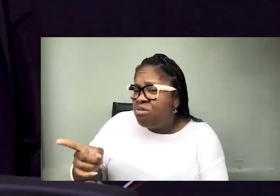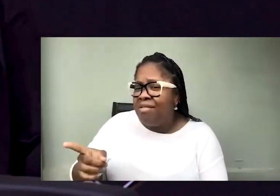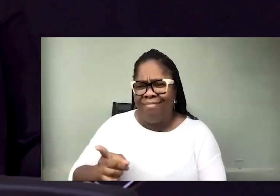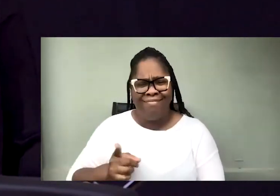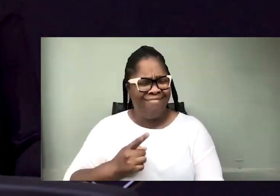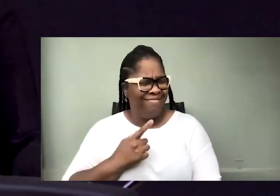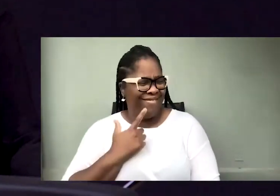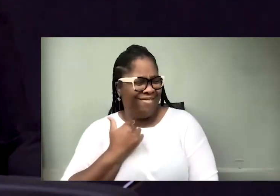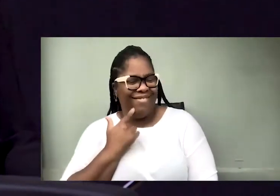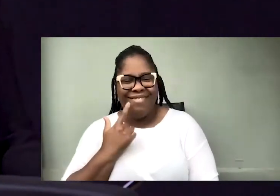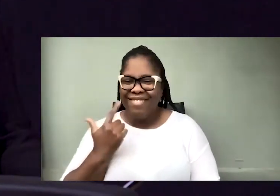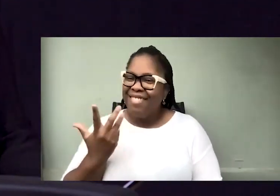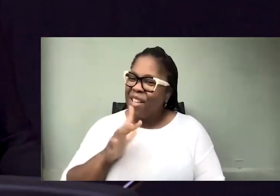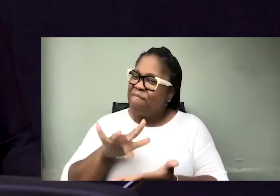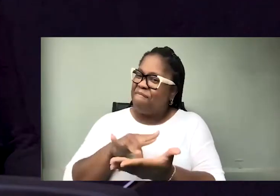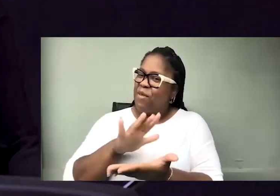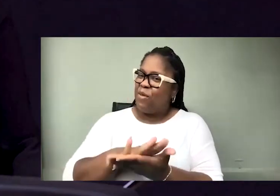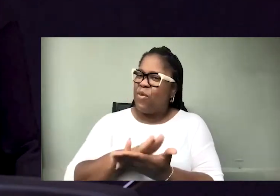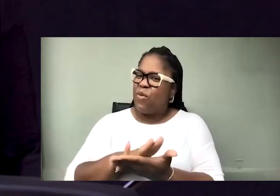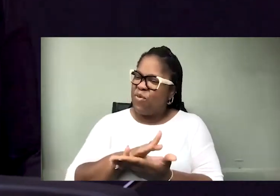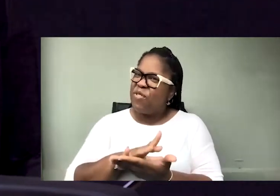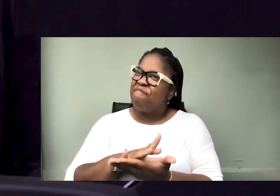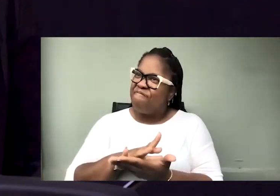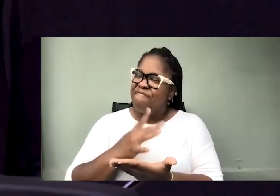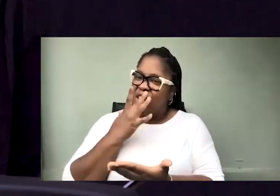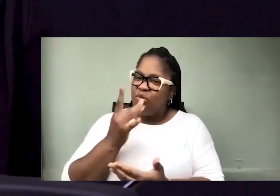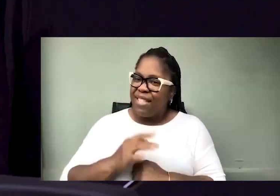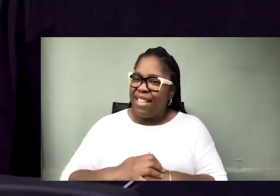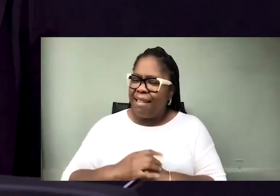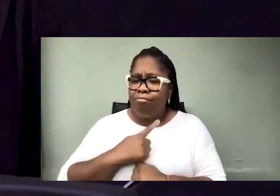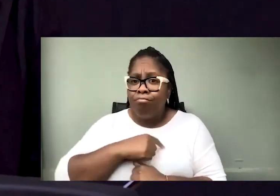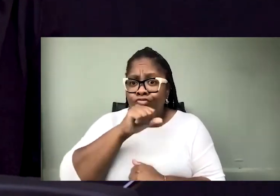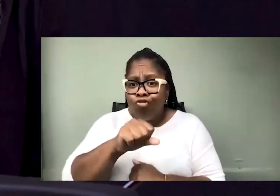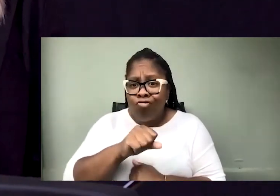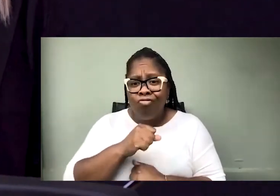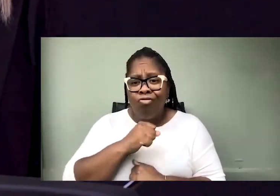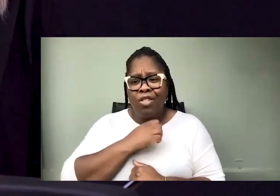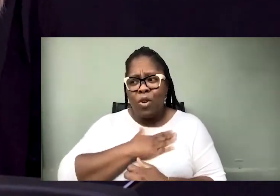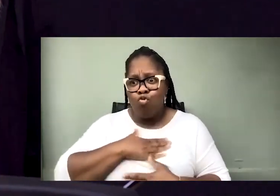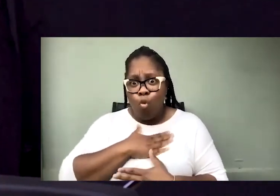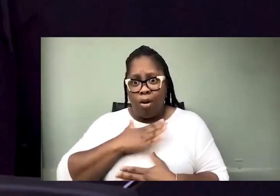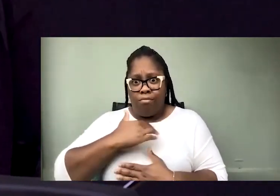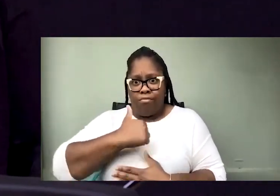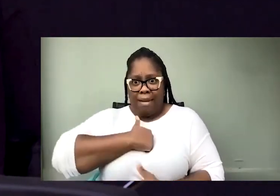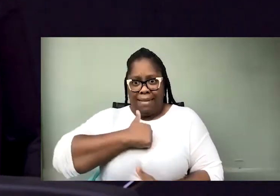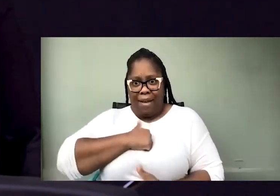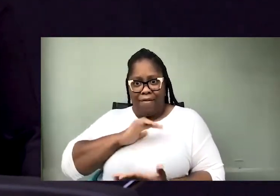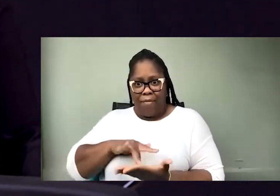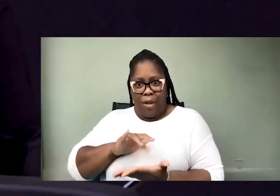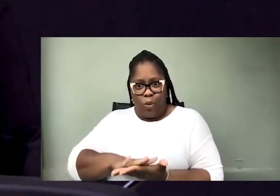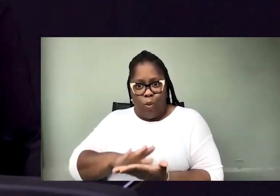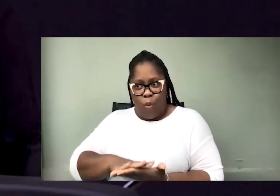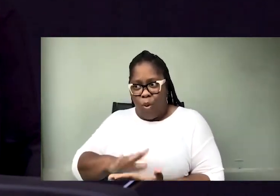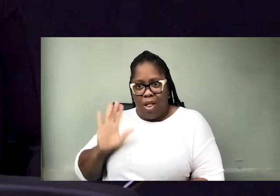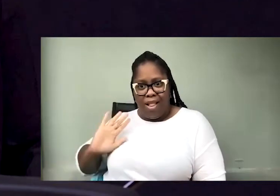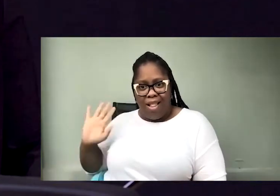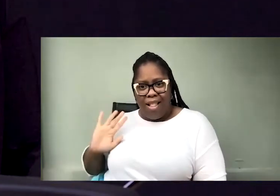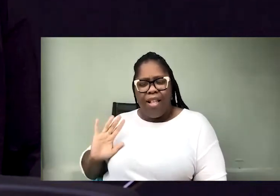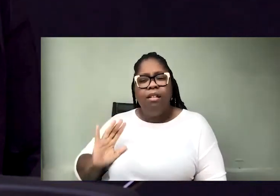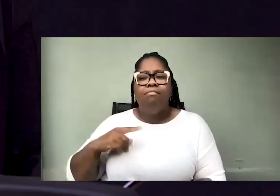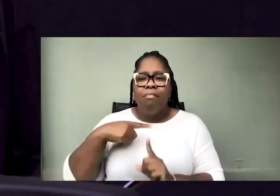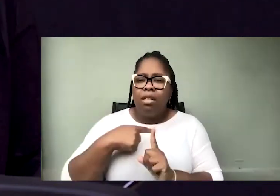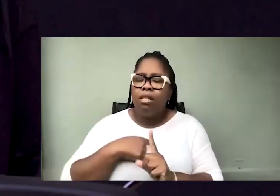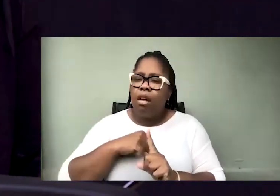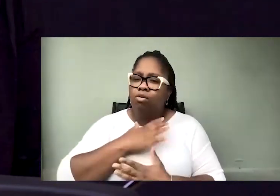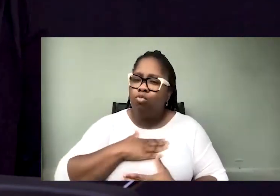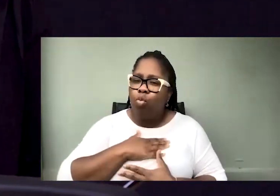Middle school was an interesting time. I actually loved being a middle schooler, and I loved teaching middle school. And